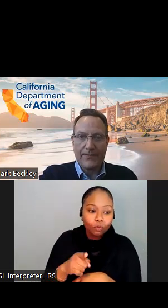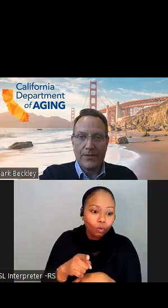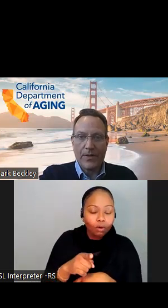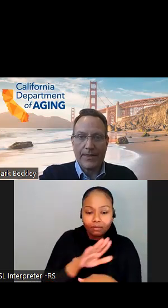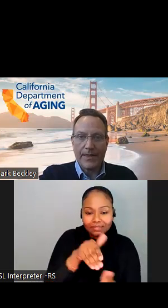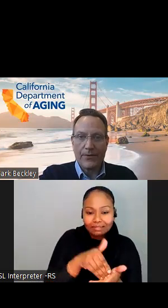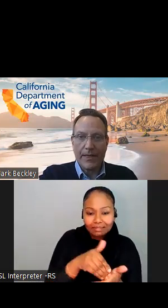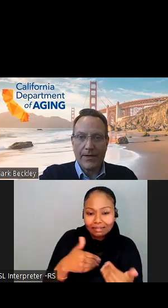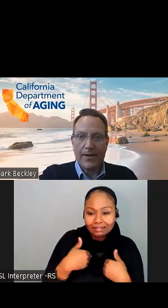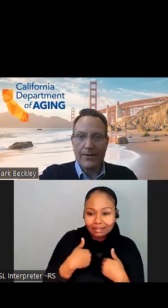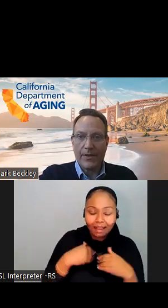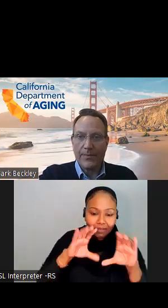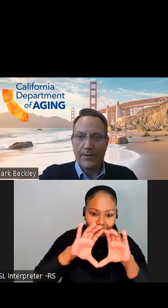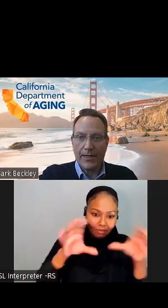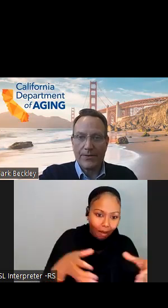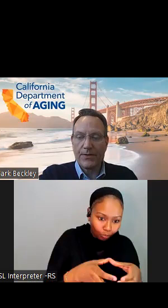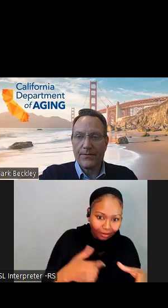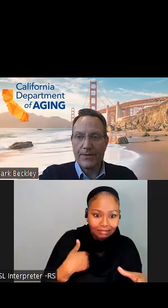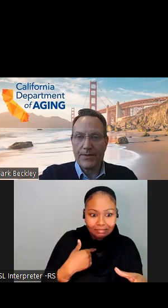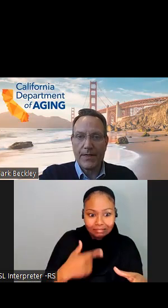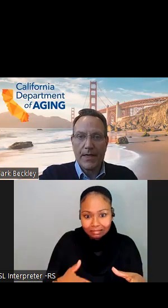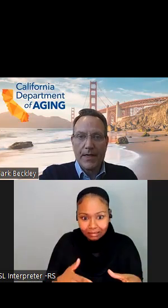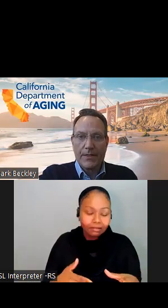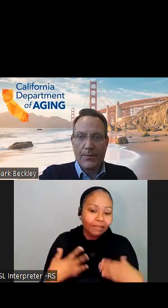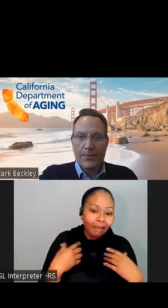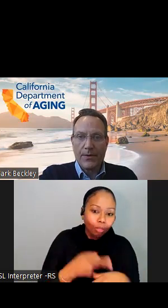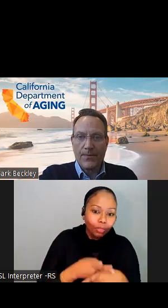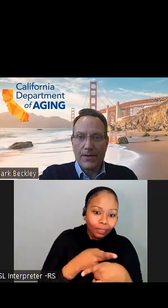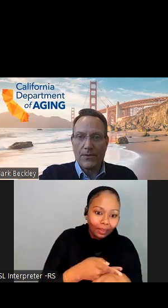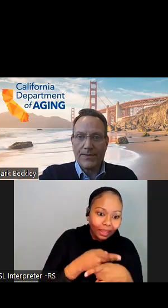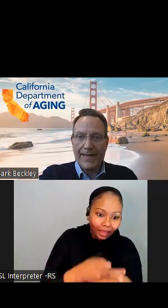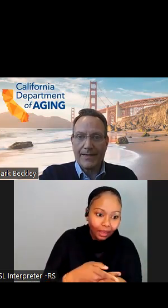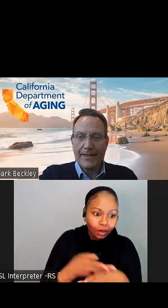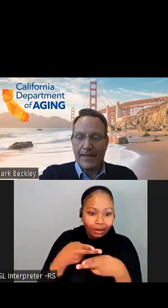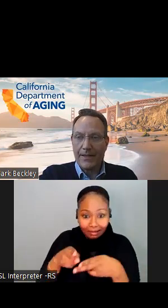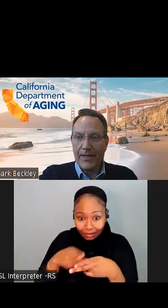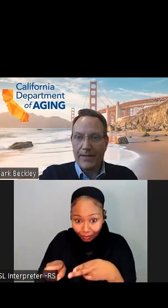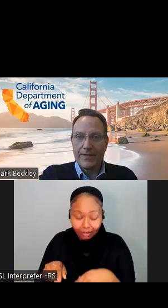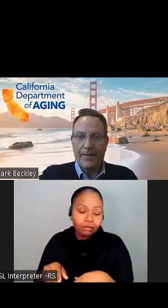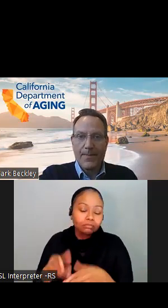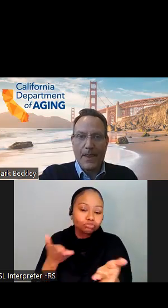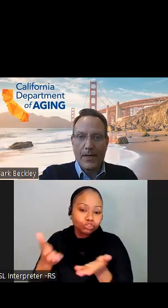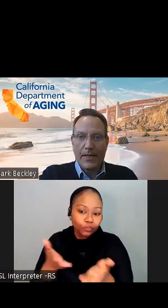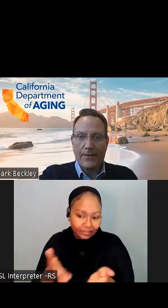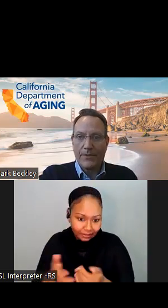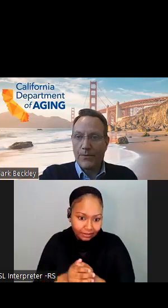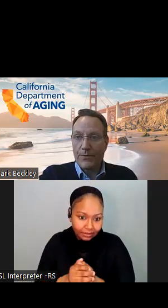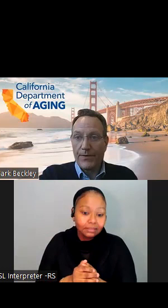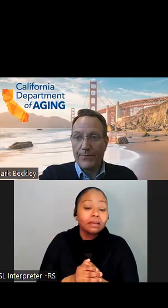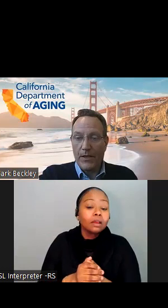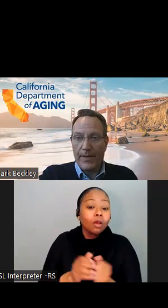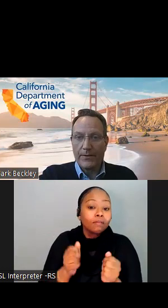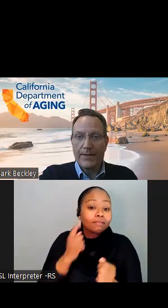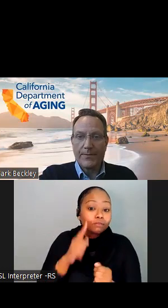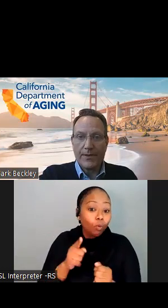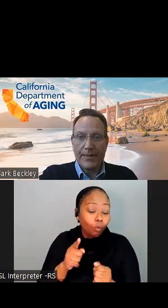and individualized health care and rehabilitation services to promote functional status and independence among individuals